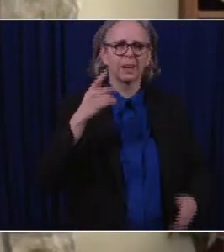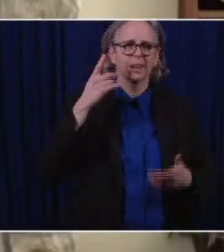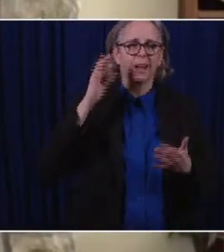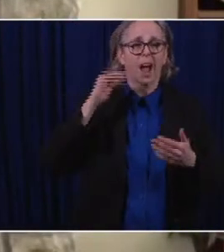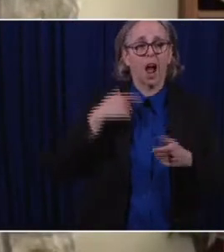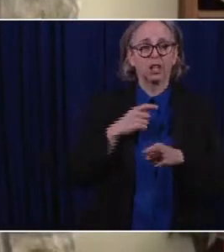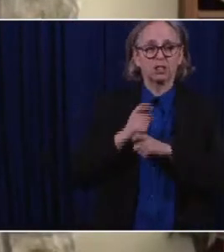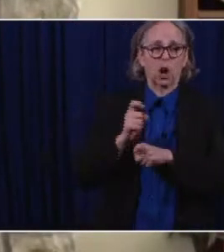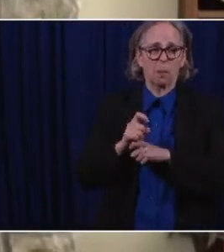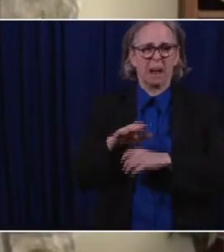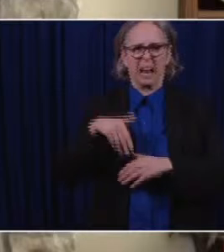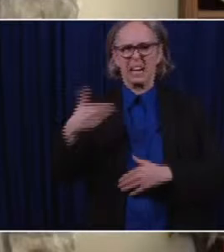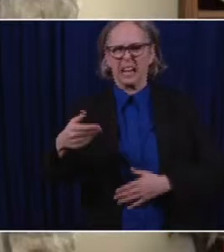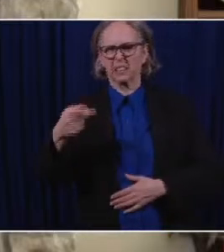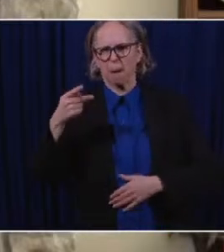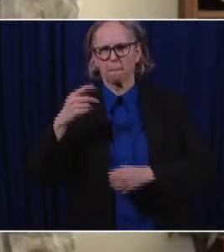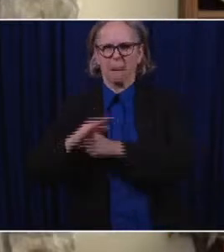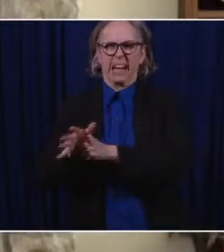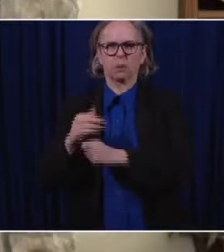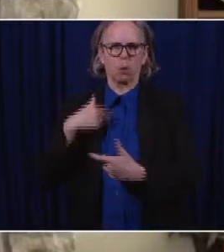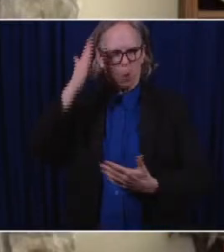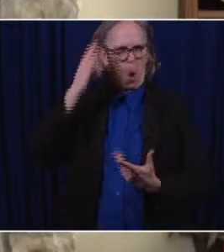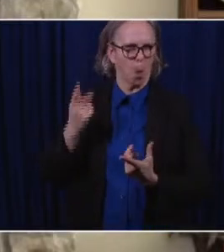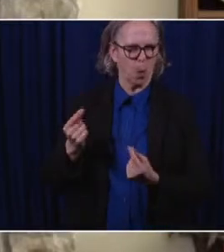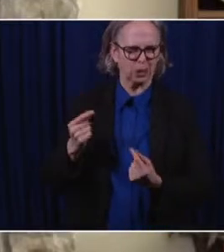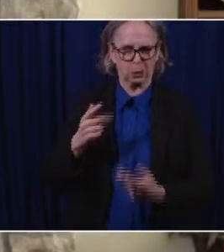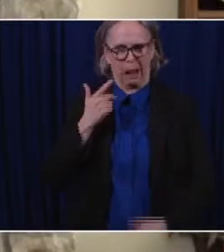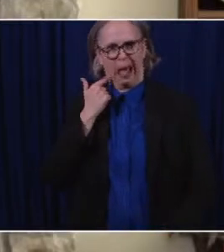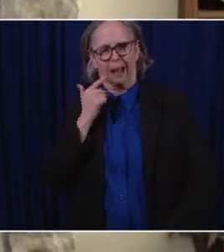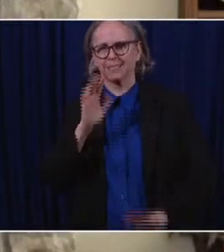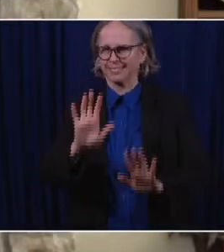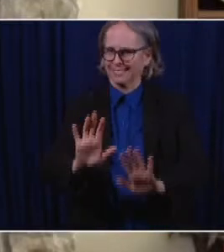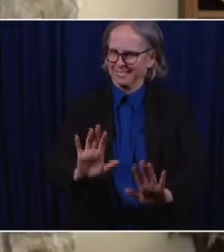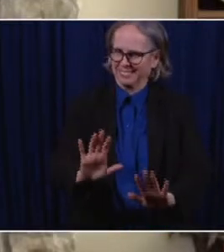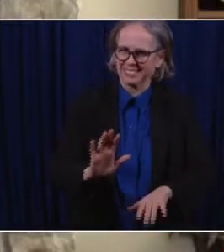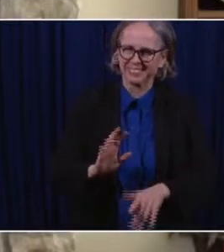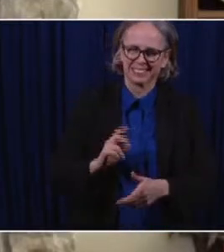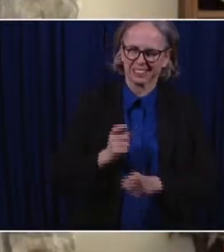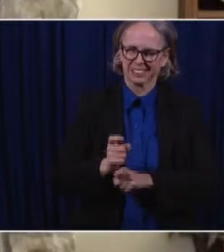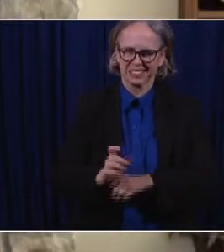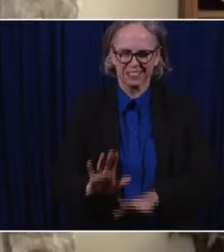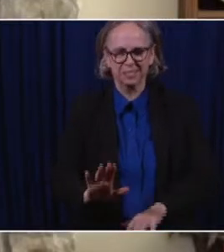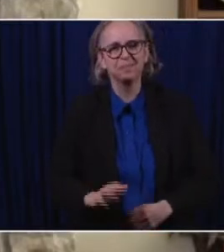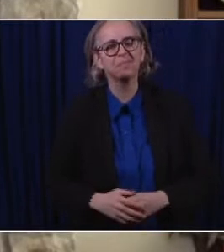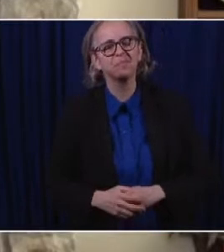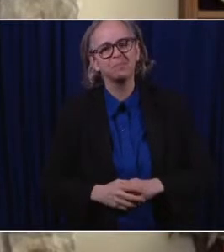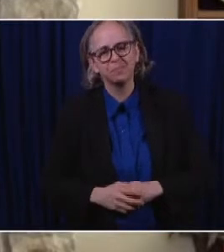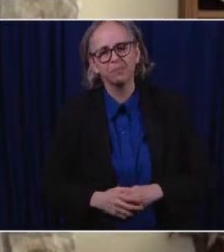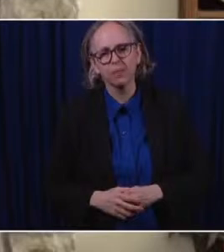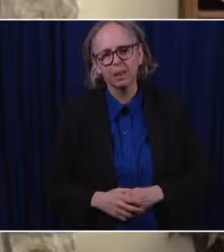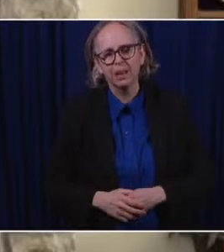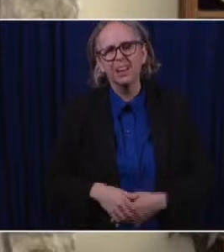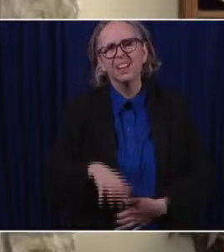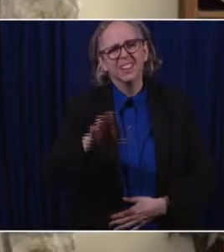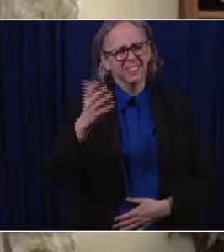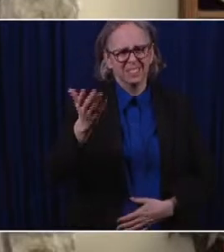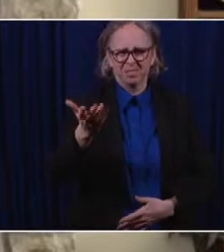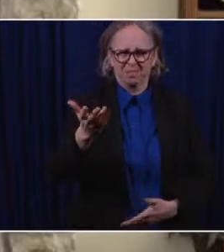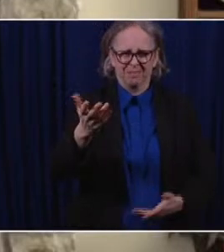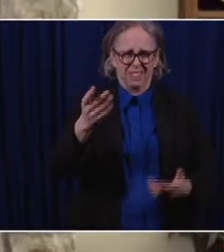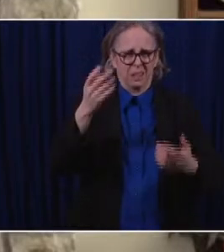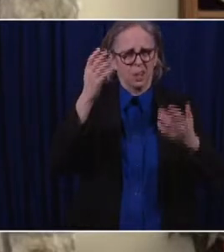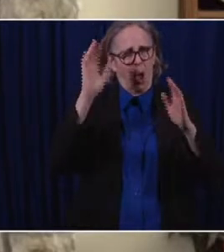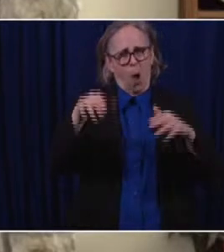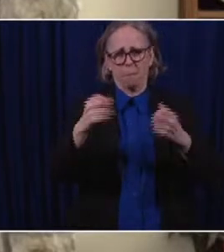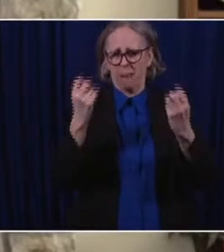same mistakes, but, or at least I'll know what's coming. But there's different ways of doing this. Some states literally opened